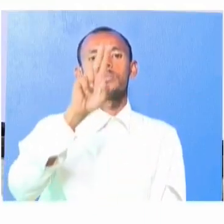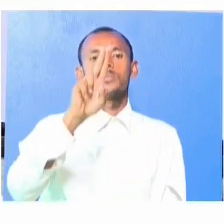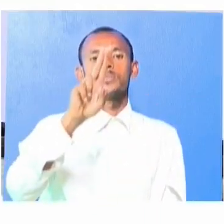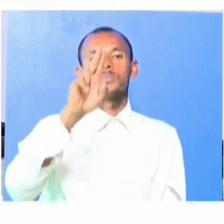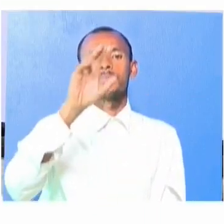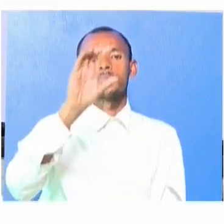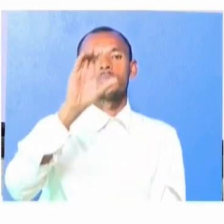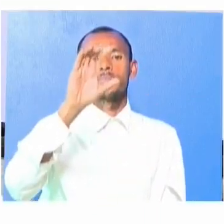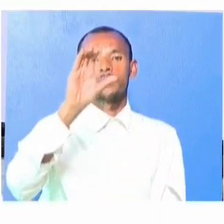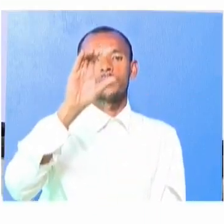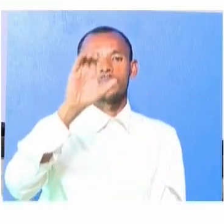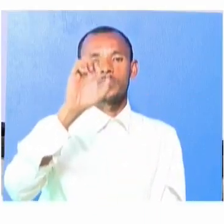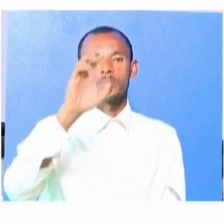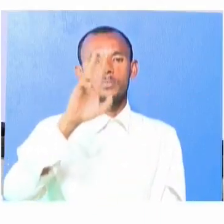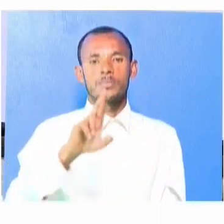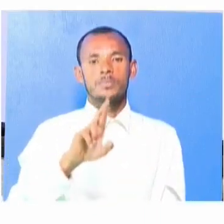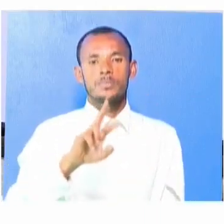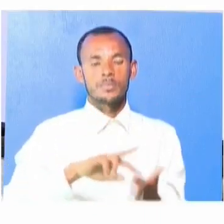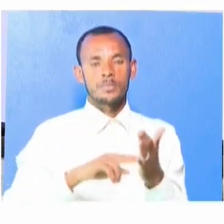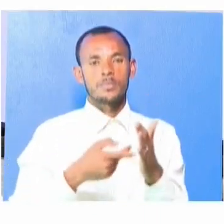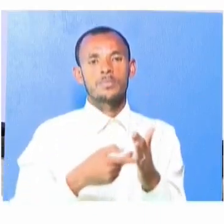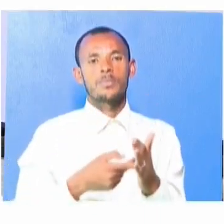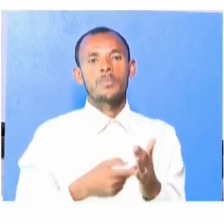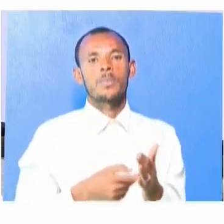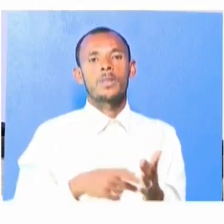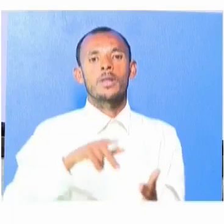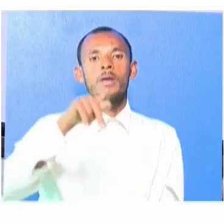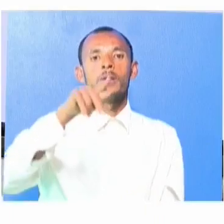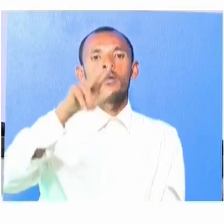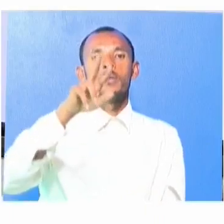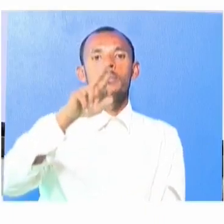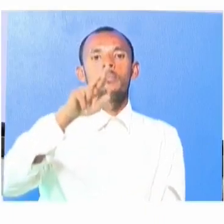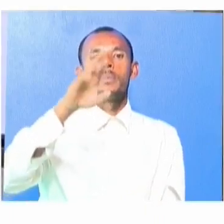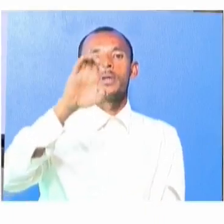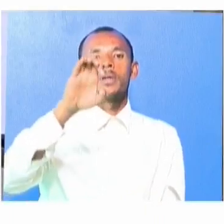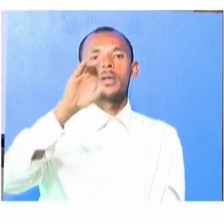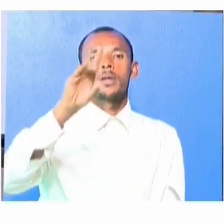Successor means comes after, and predecessor means